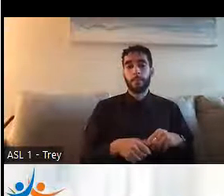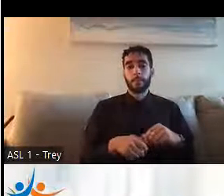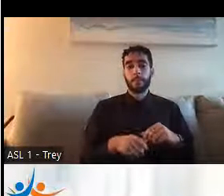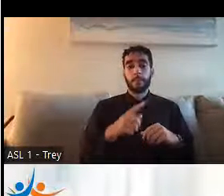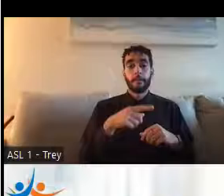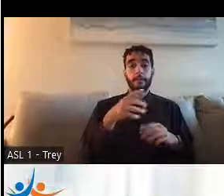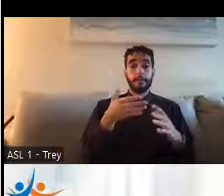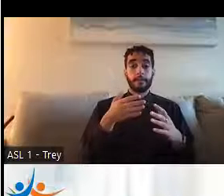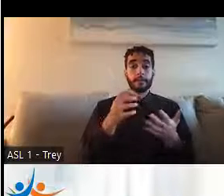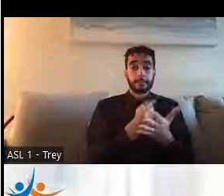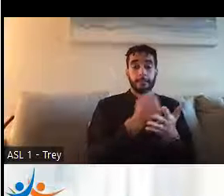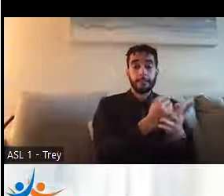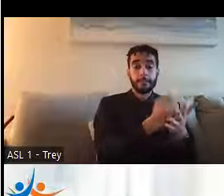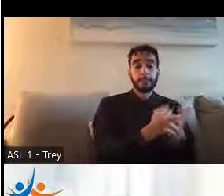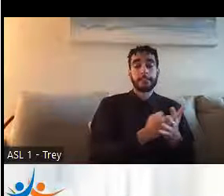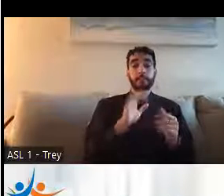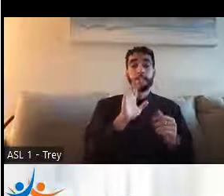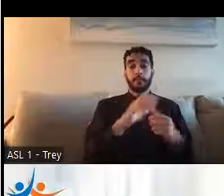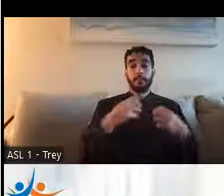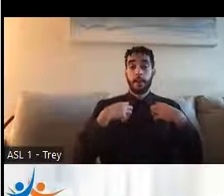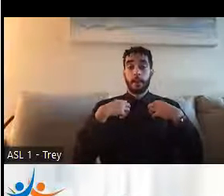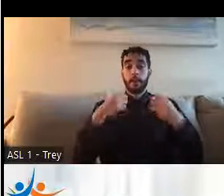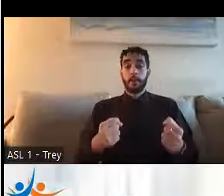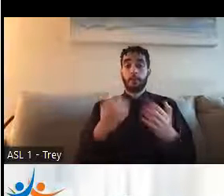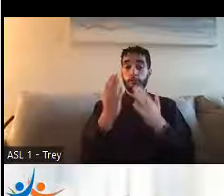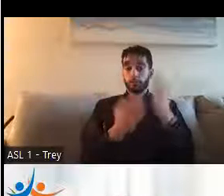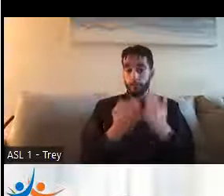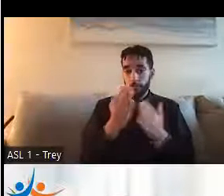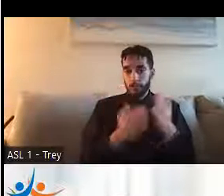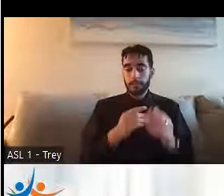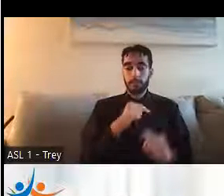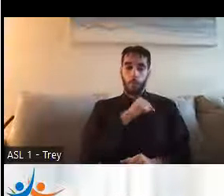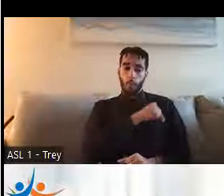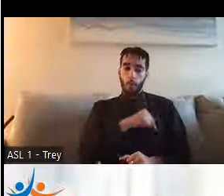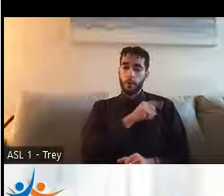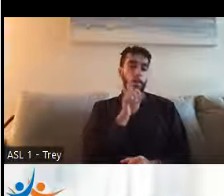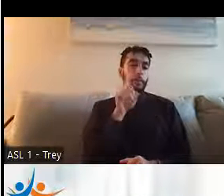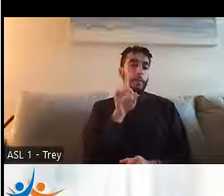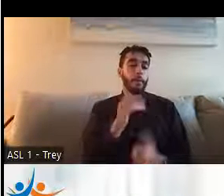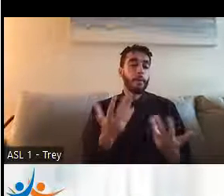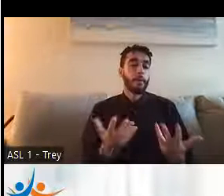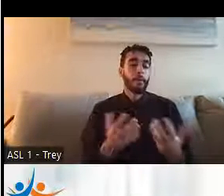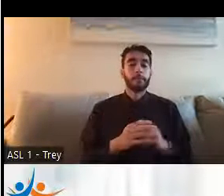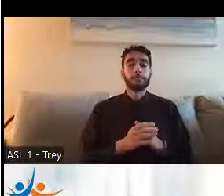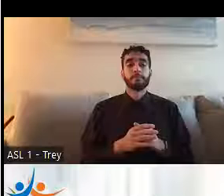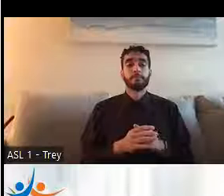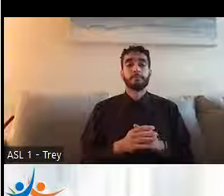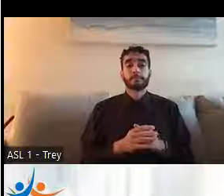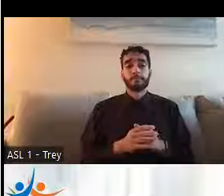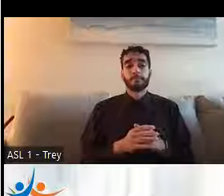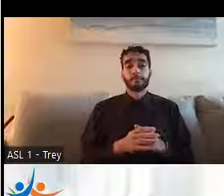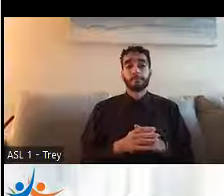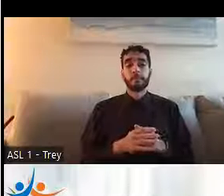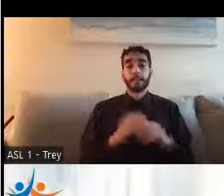and quality of healthcare services and programs available in their counties. 2, engaging and educating